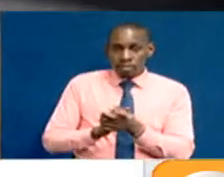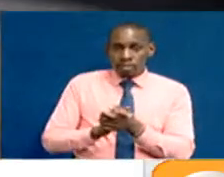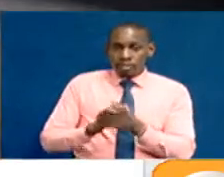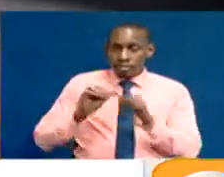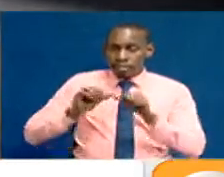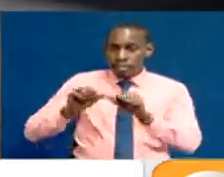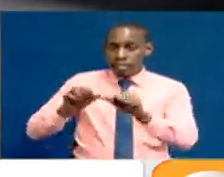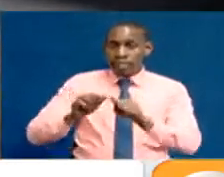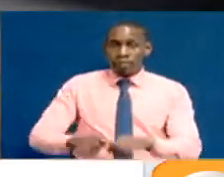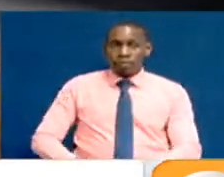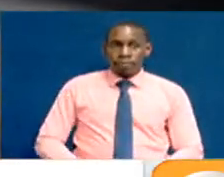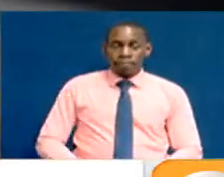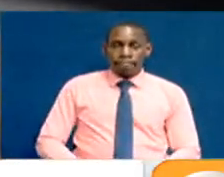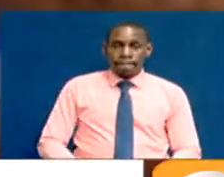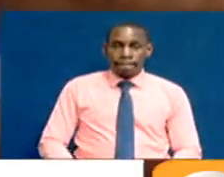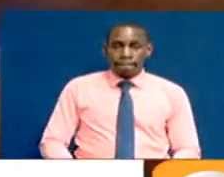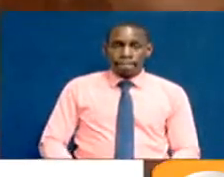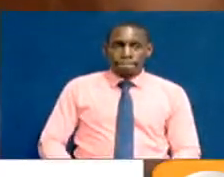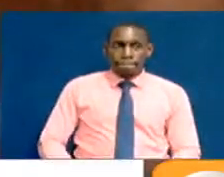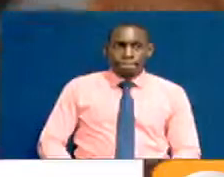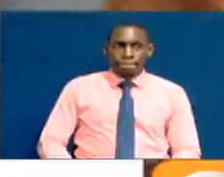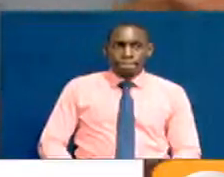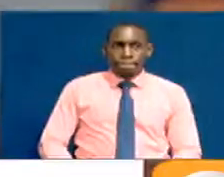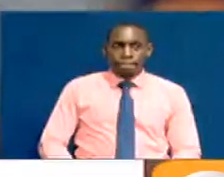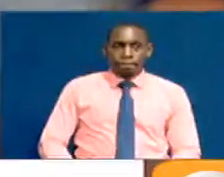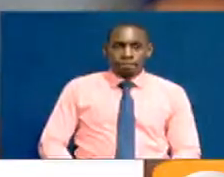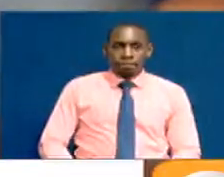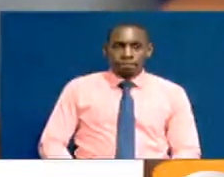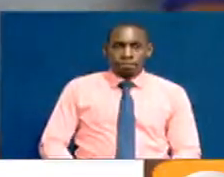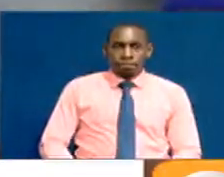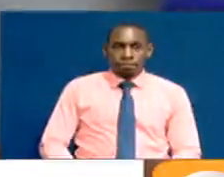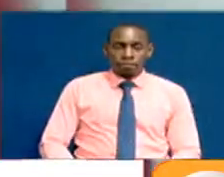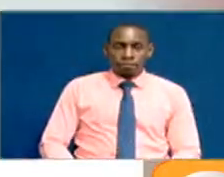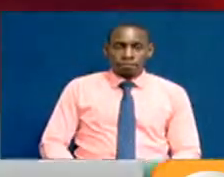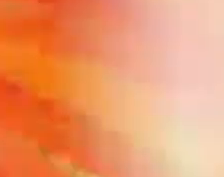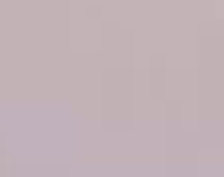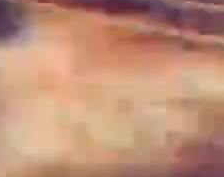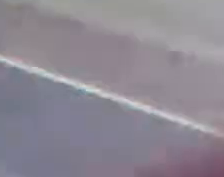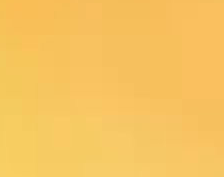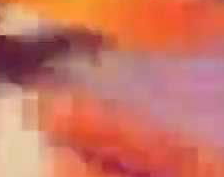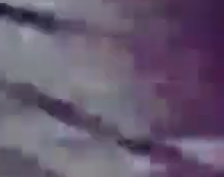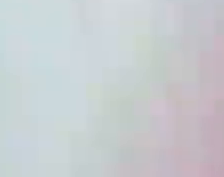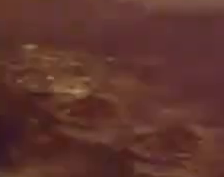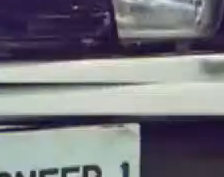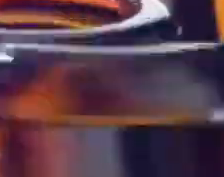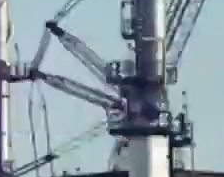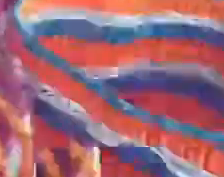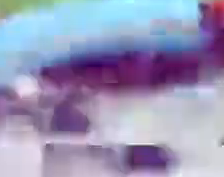sustainable. Edward Chweya, Made in Kenya, Citizen TV.